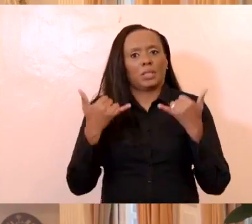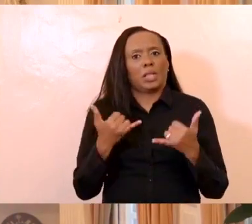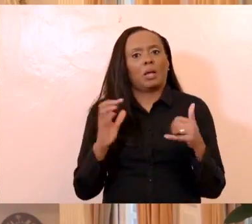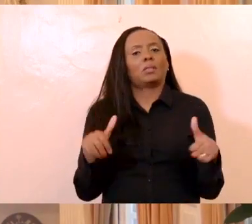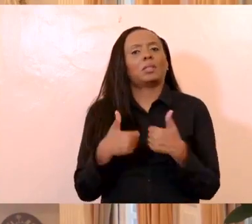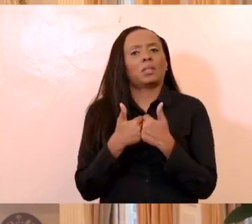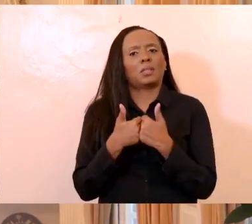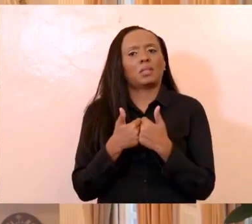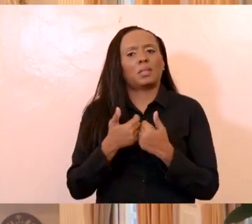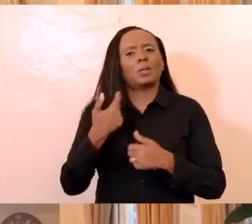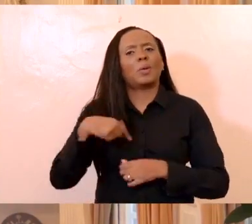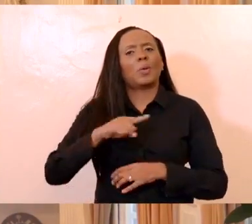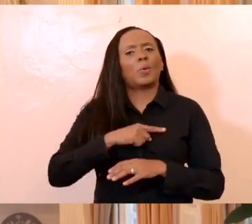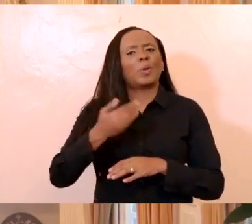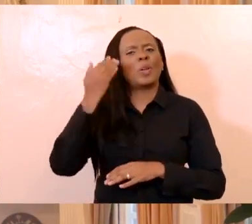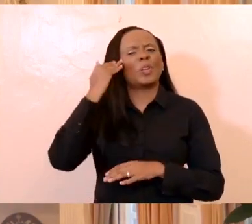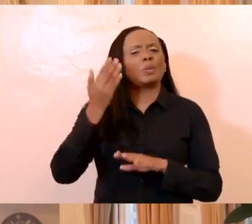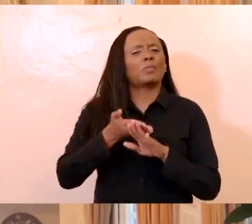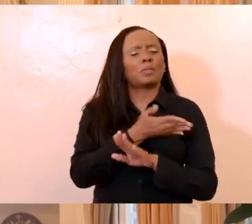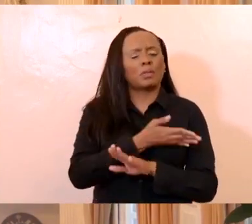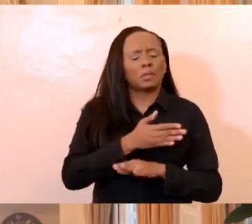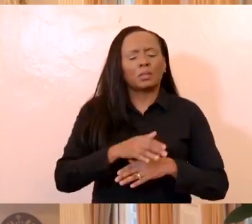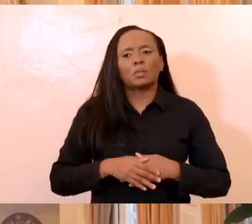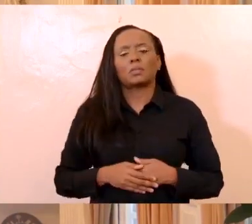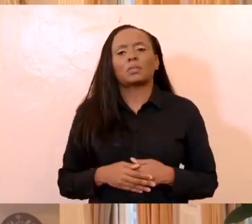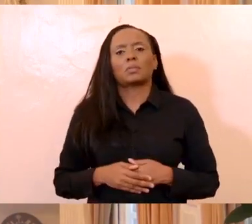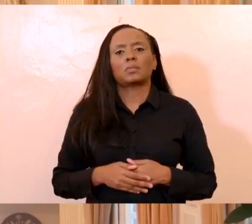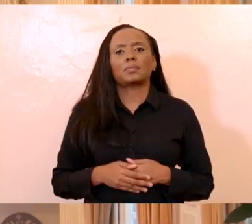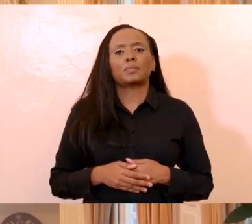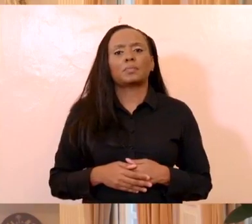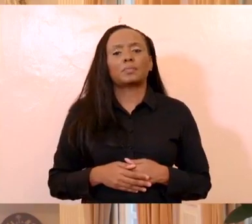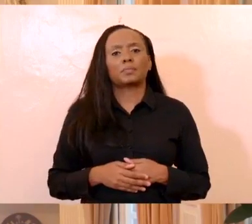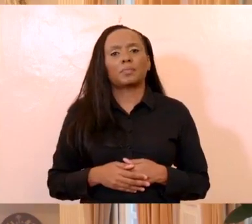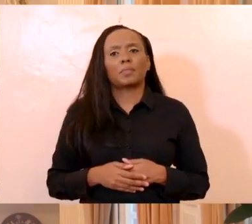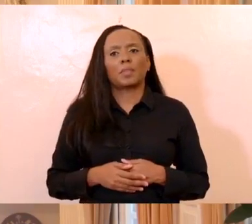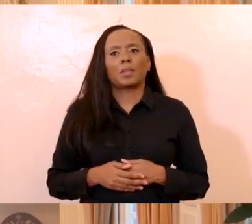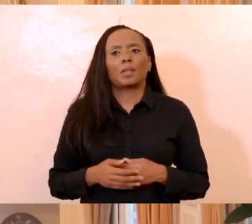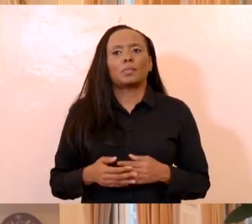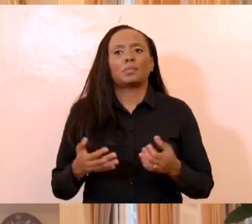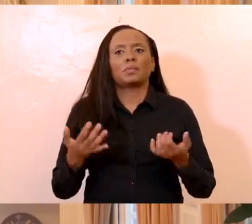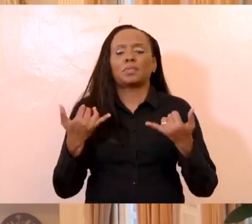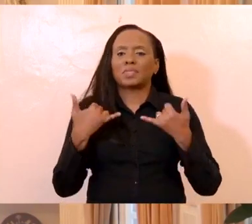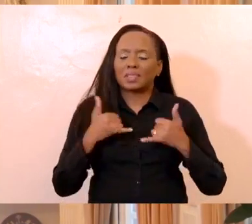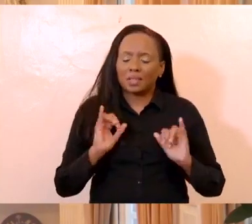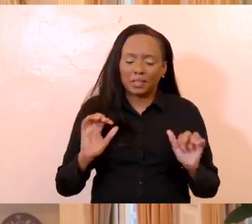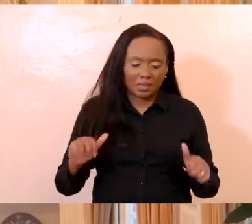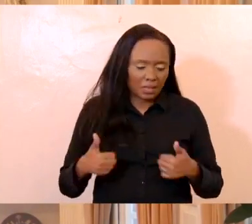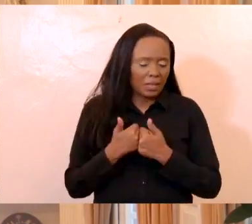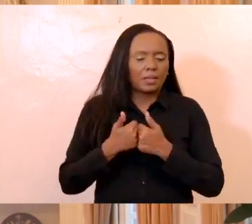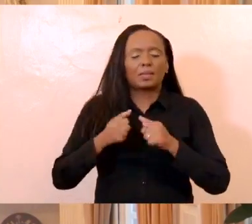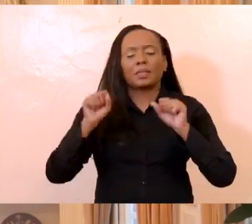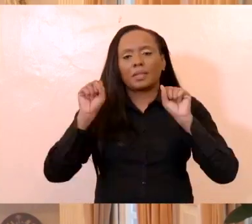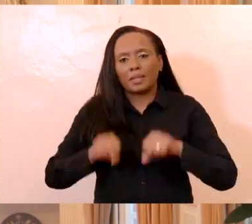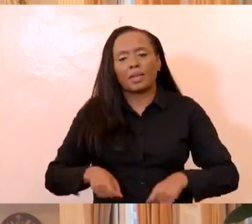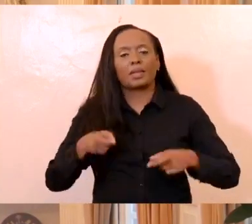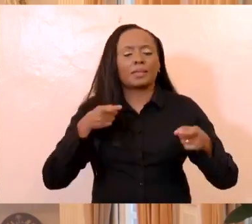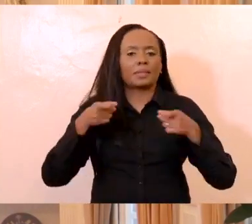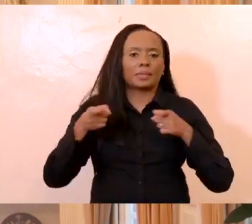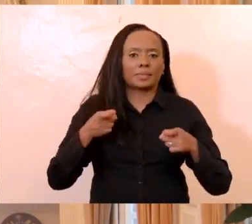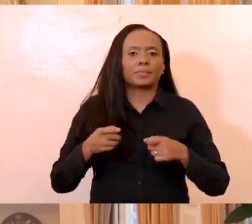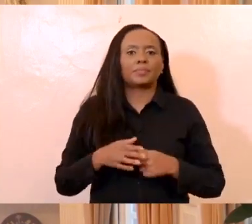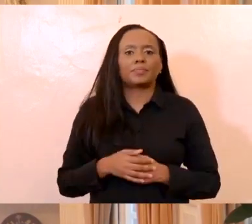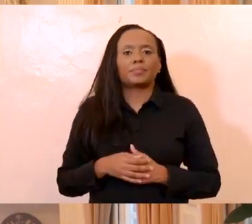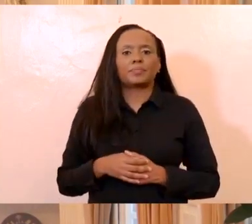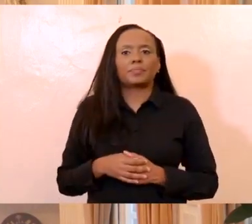knew this. But it's a challenge that we still have capacity to be able to deal with. We started